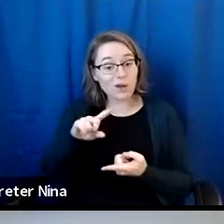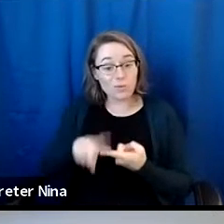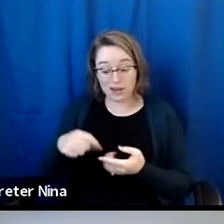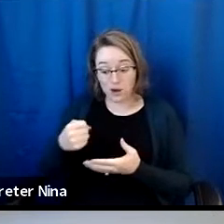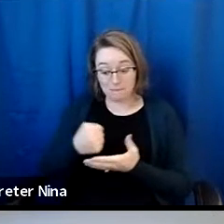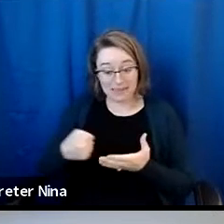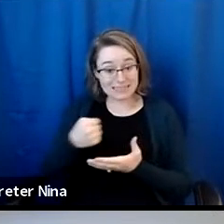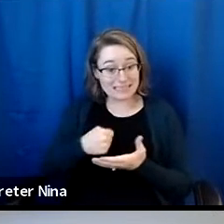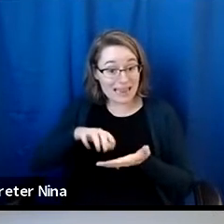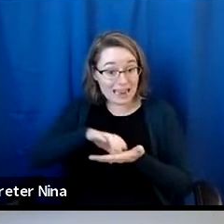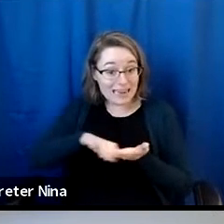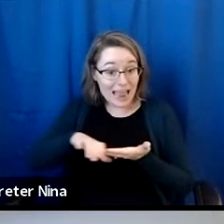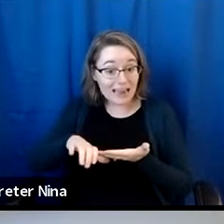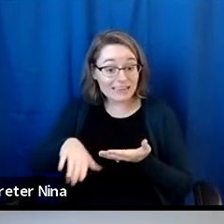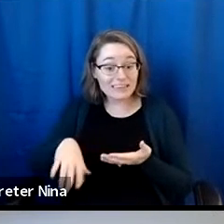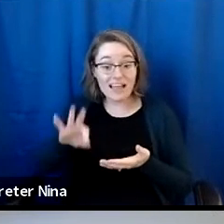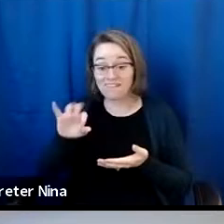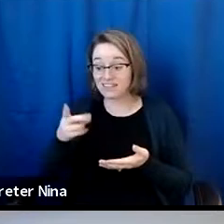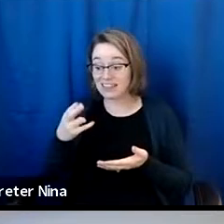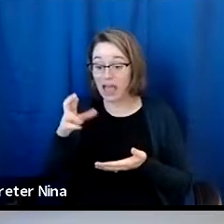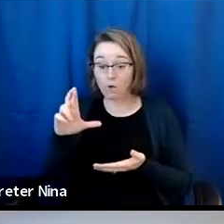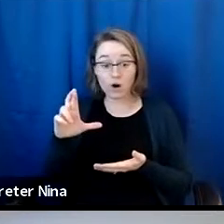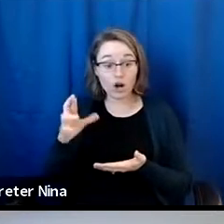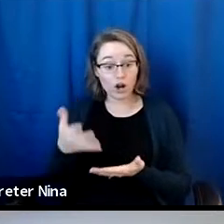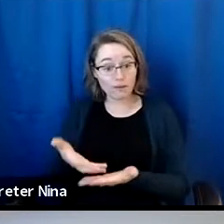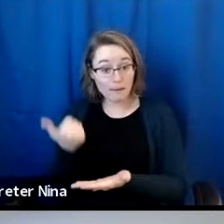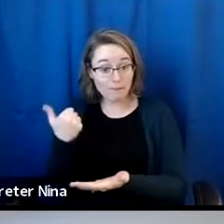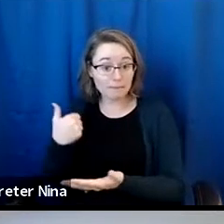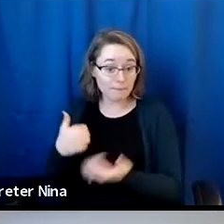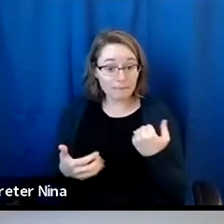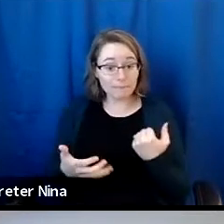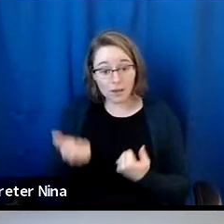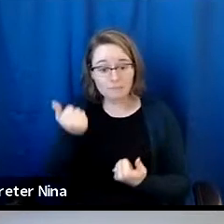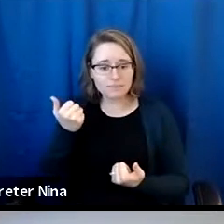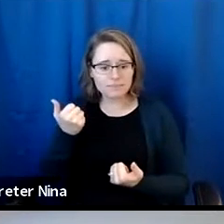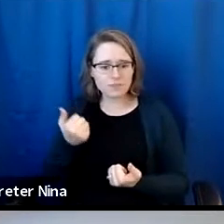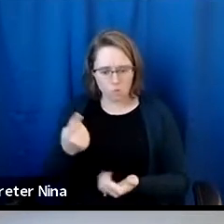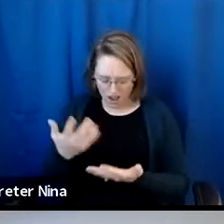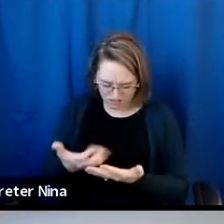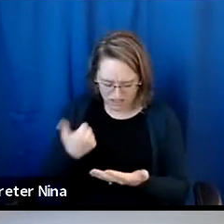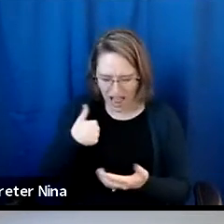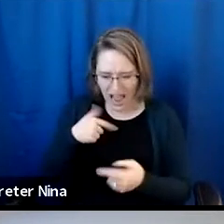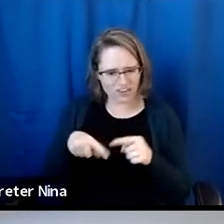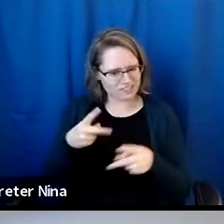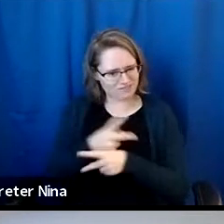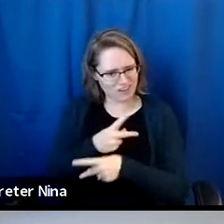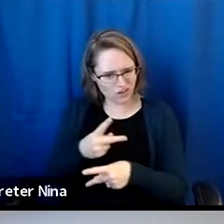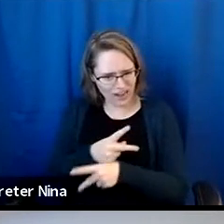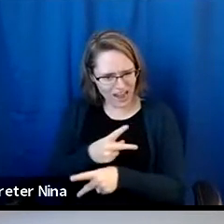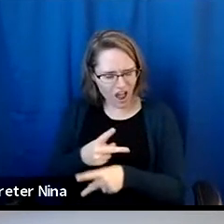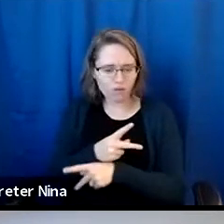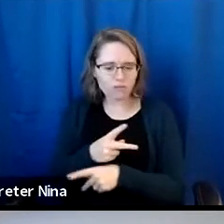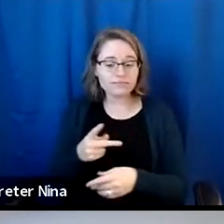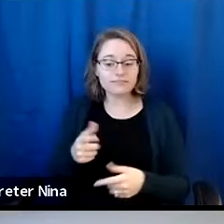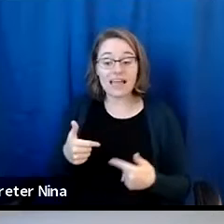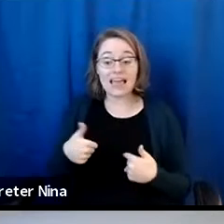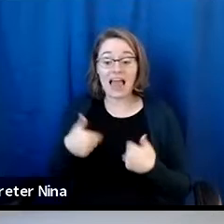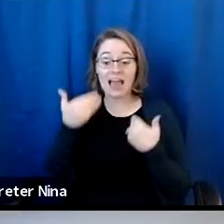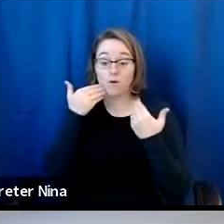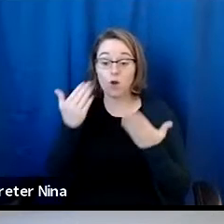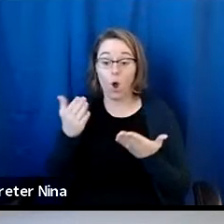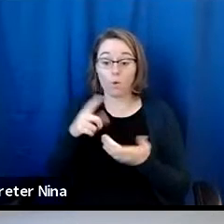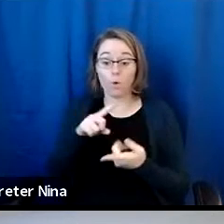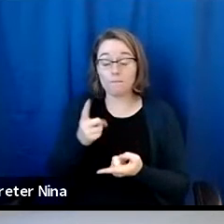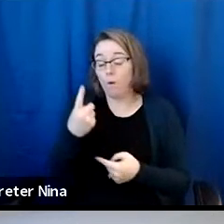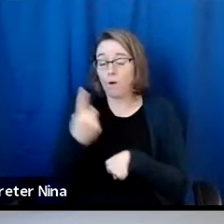can't just peel the flour out. You can't tease out, what is that one thing that I want to take? I couldn't figure it out. And I don't know what clicked one day,